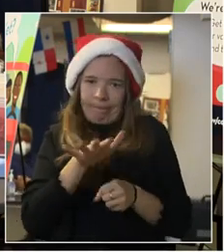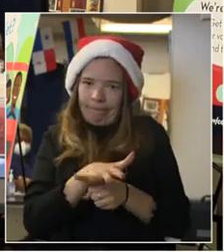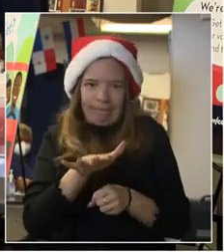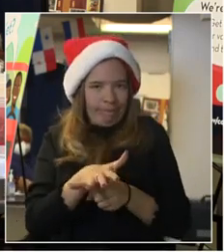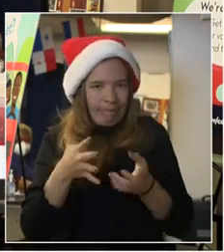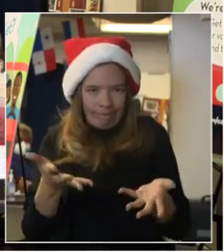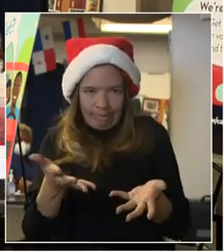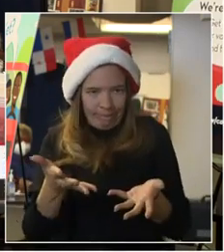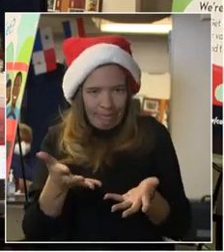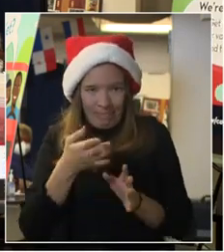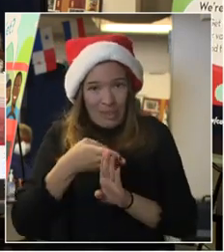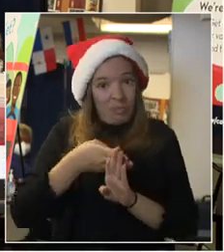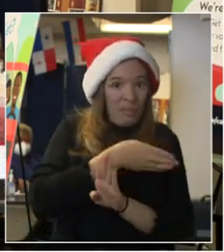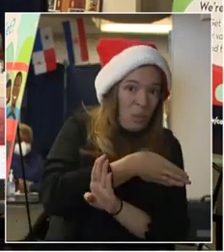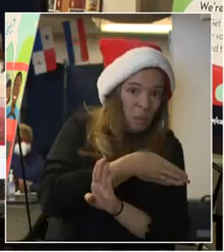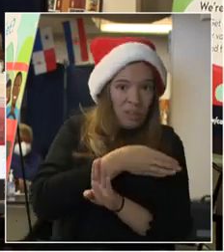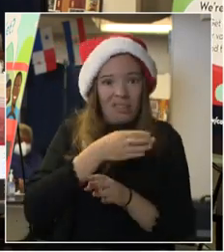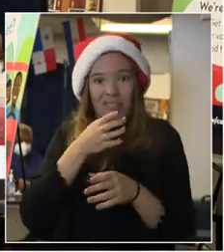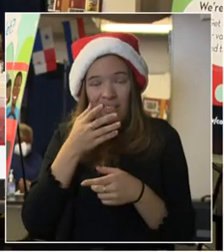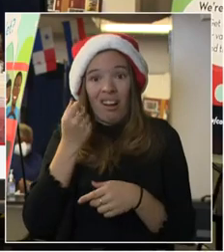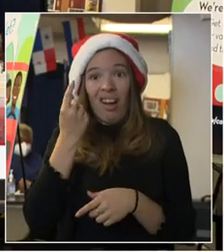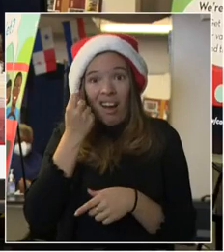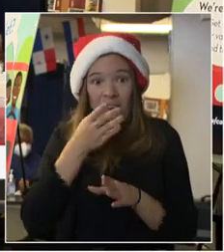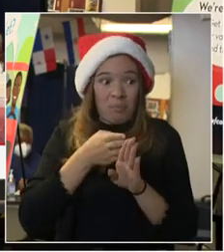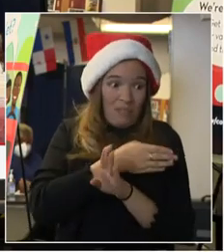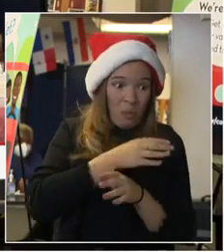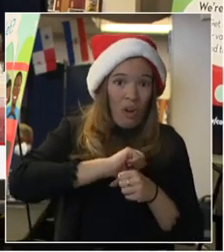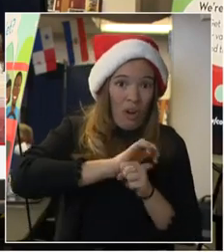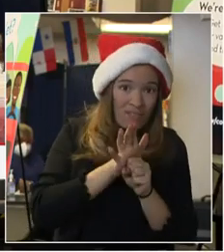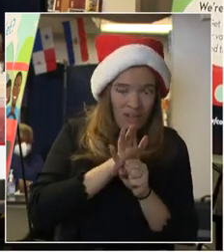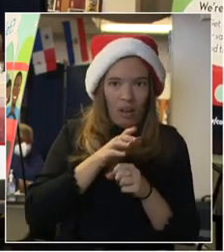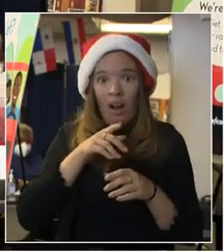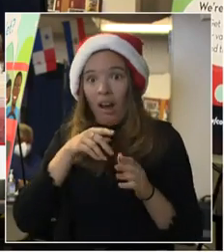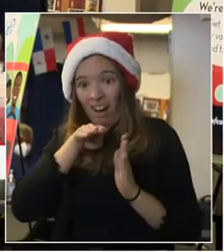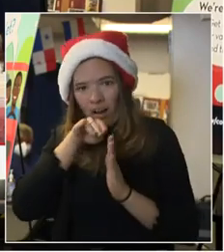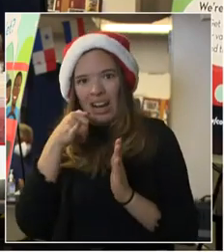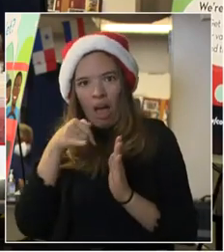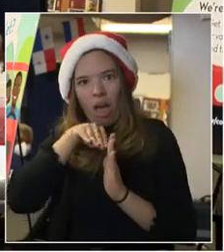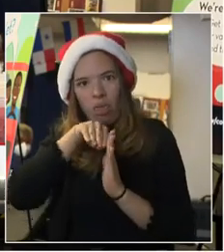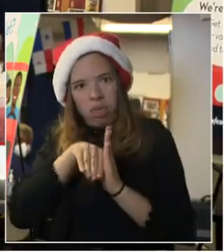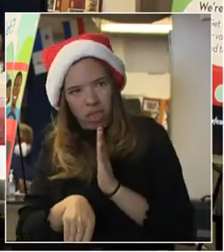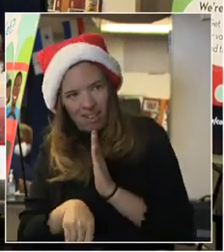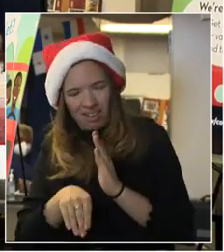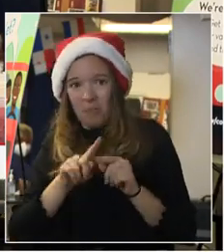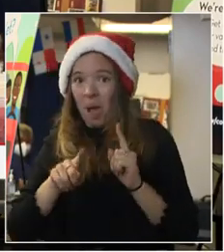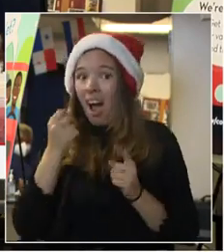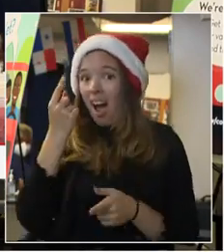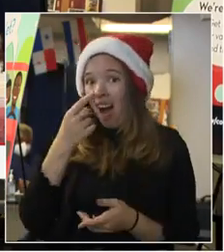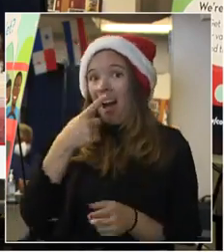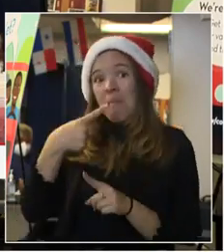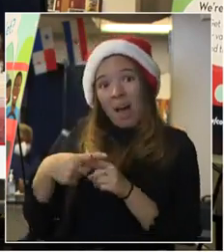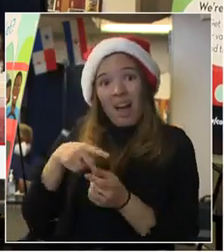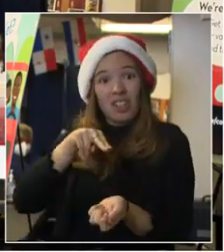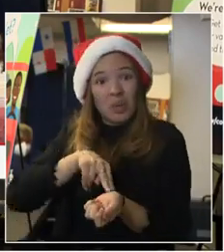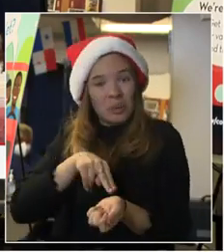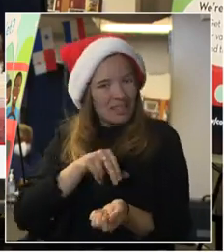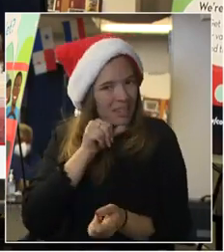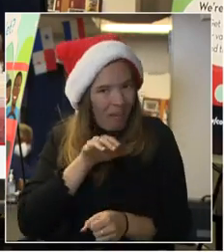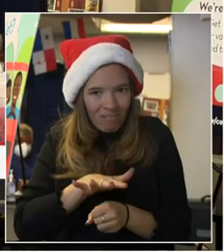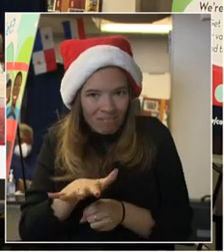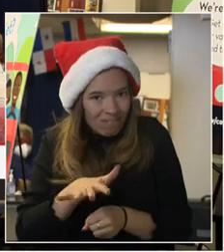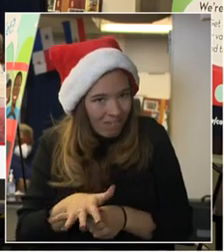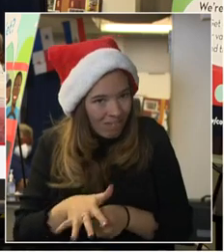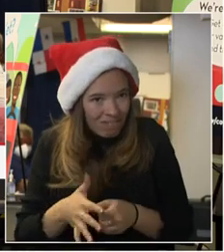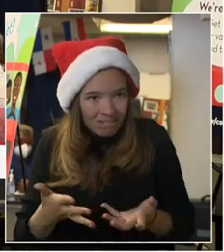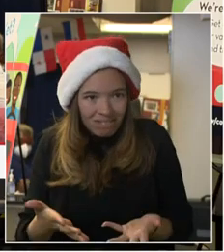the pandemic, especially among nurses. And what this means is that hospital administrators are not able to staff all of the